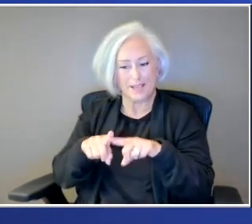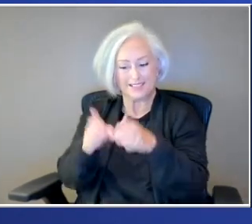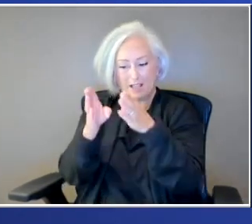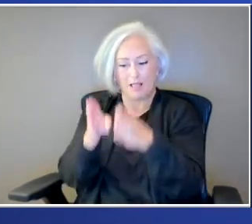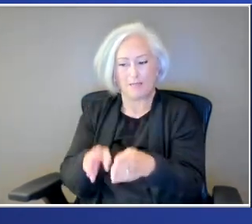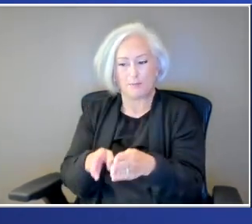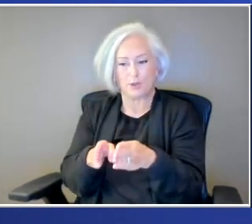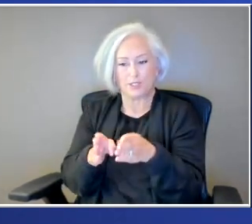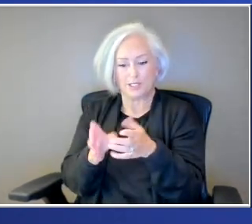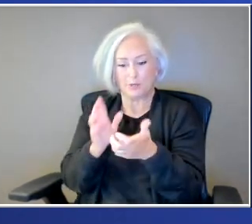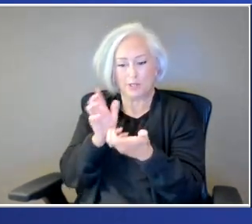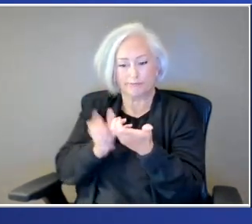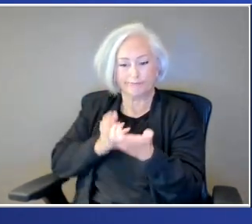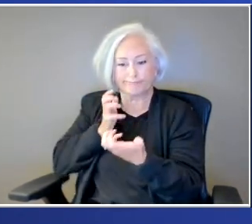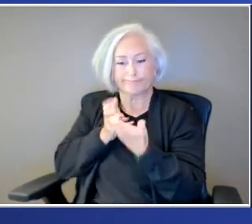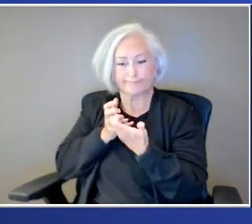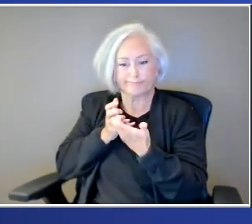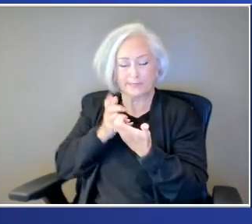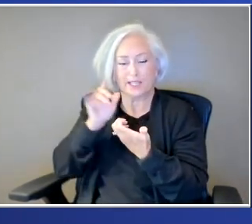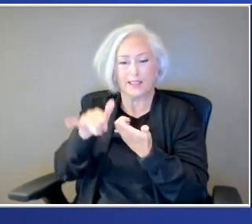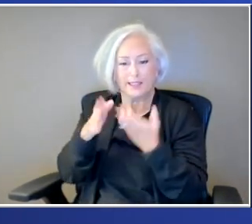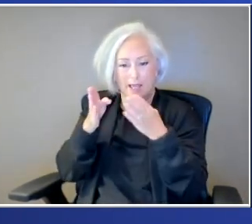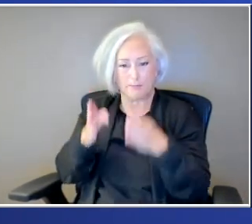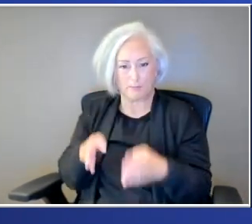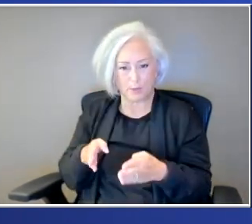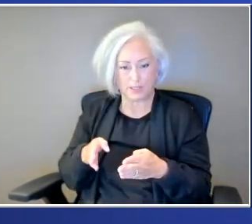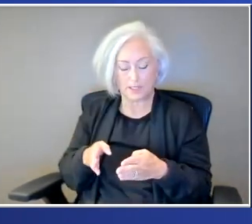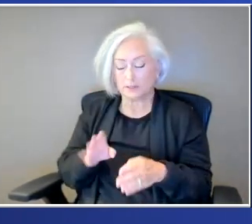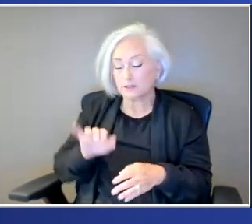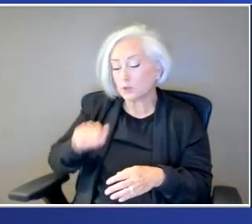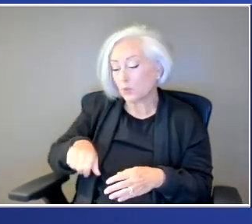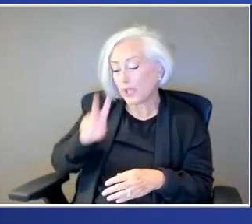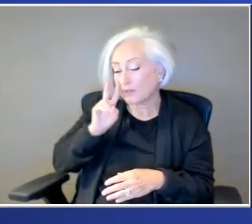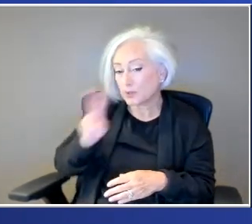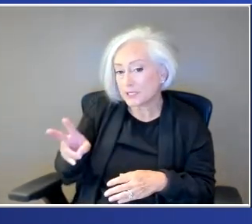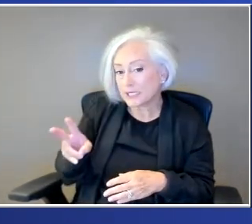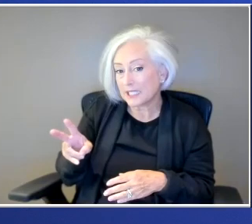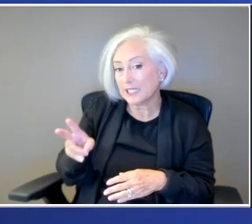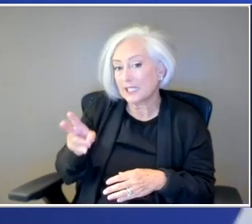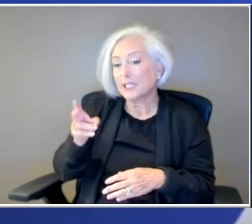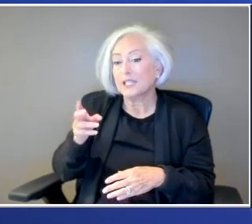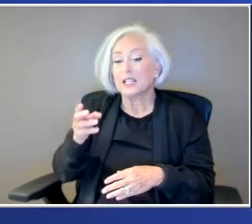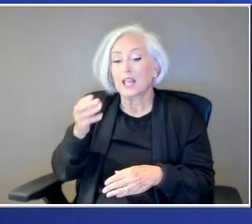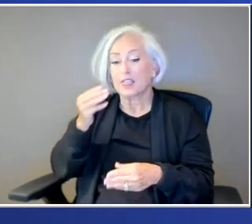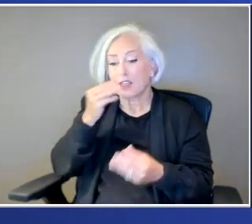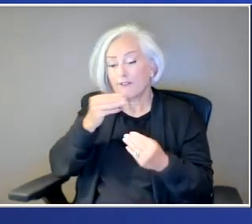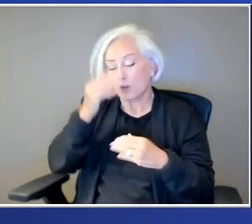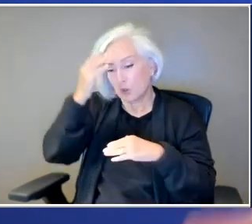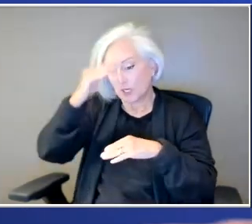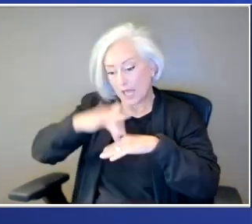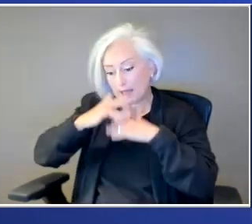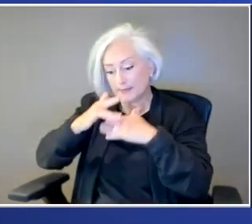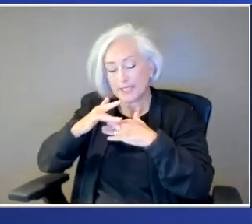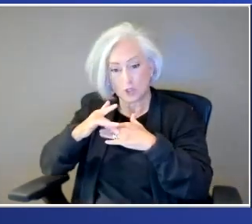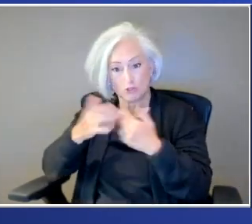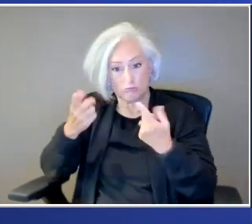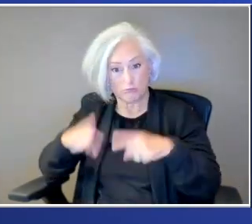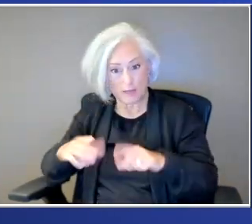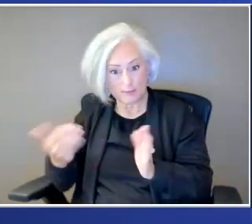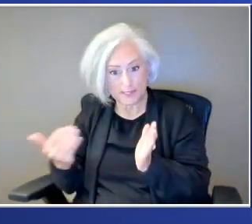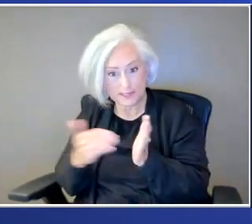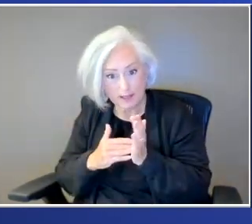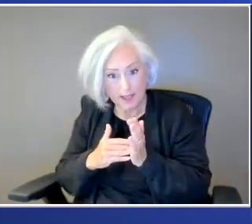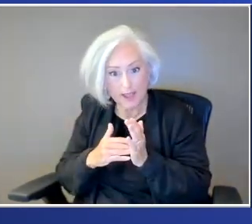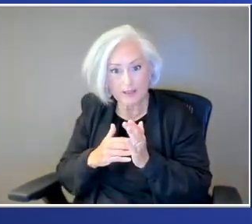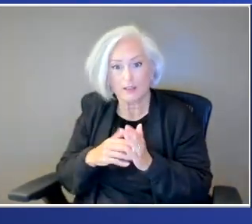And so, we have to kind of see if the food noise comes back. Some patients I'll do 1 dose every other week. Some